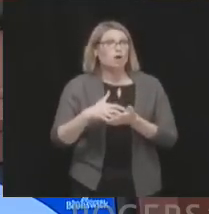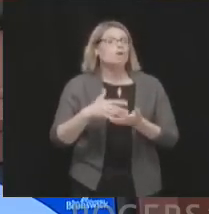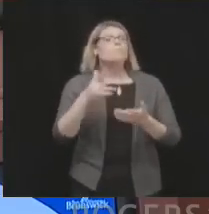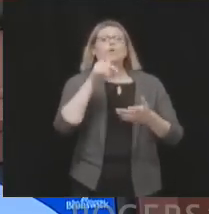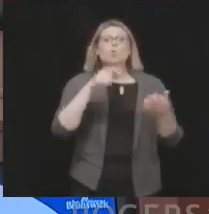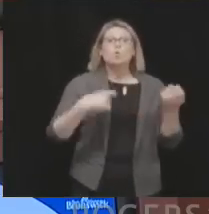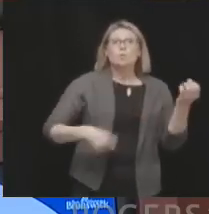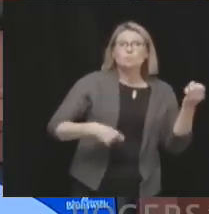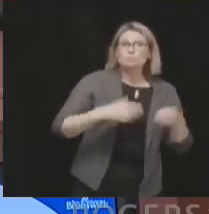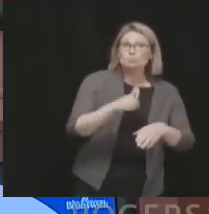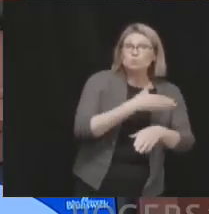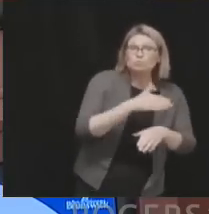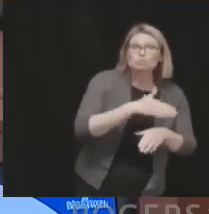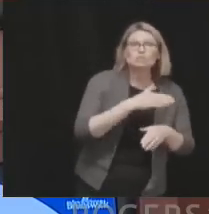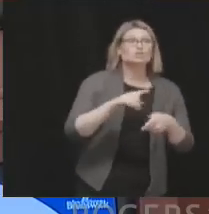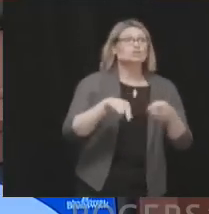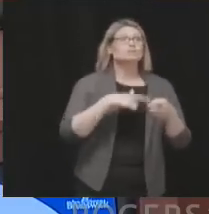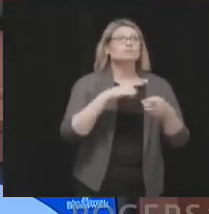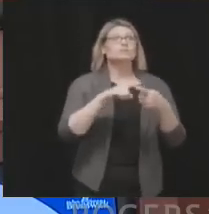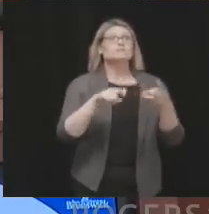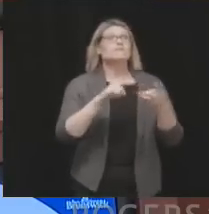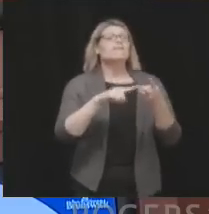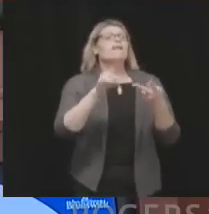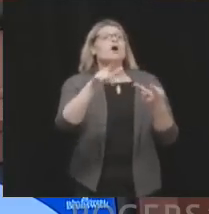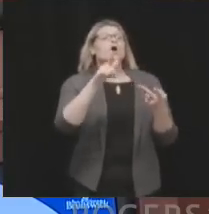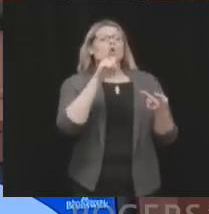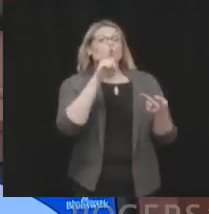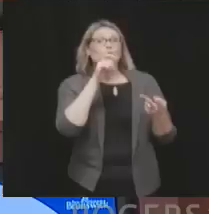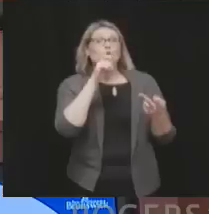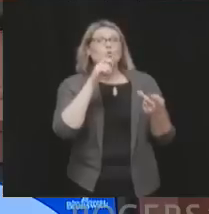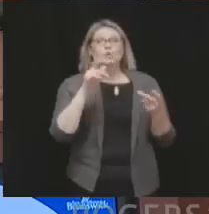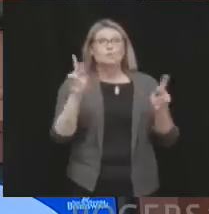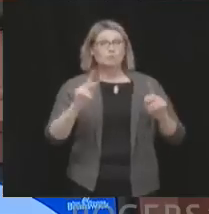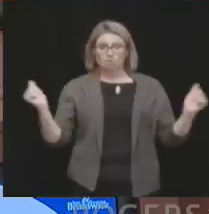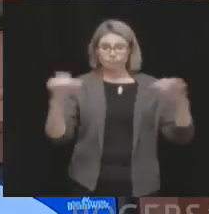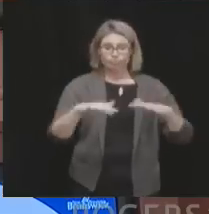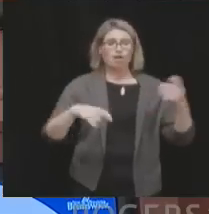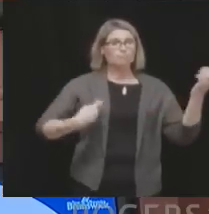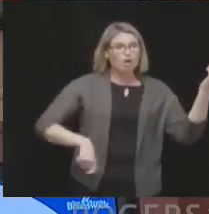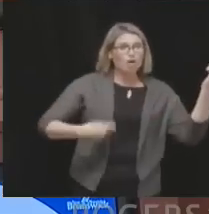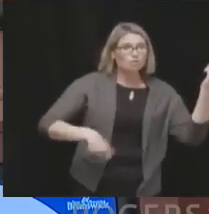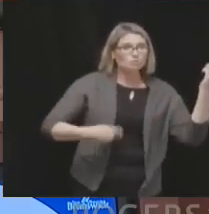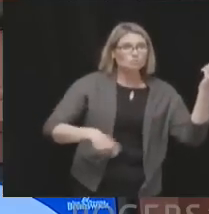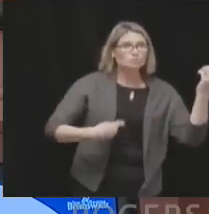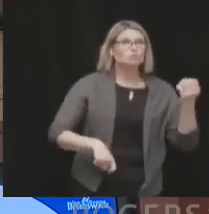conference centers, and those who run conference centers, that they